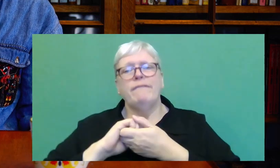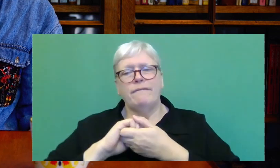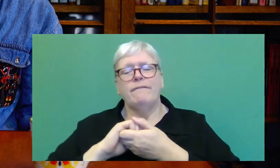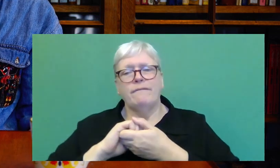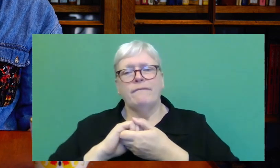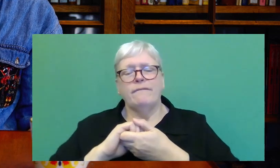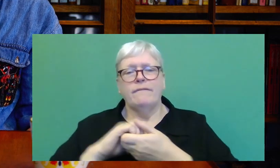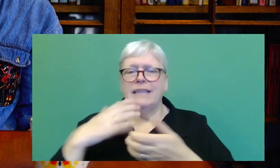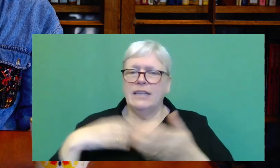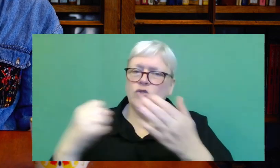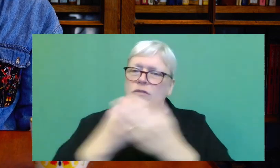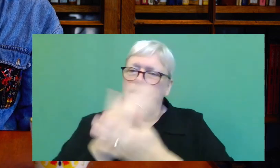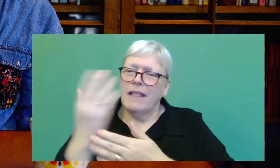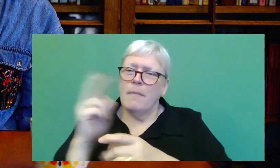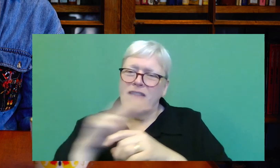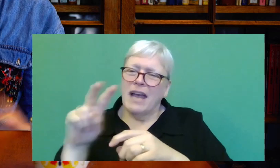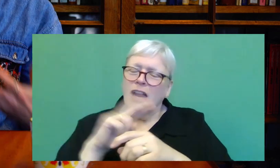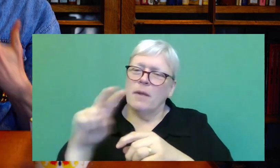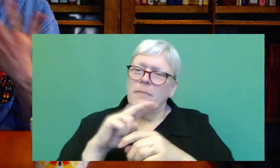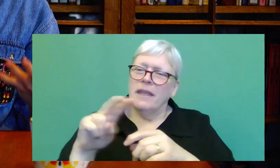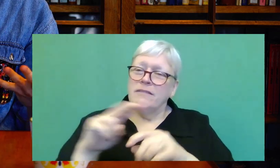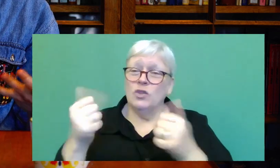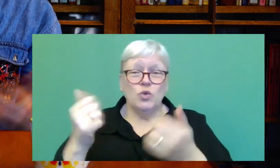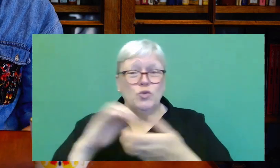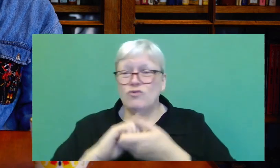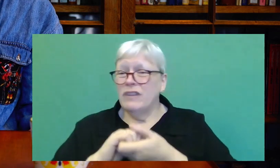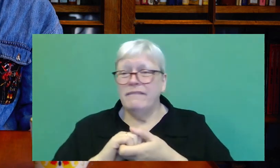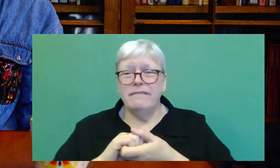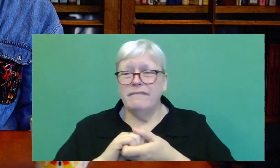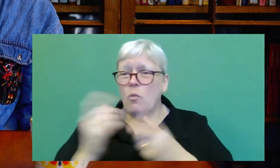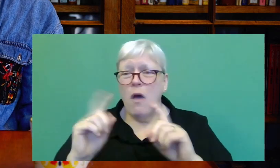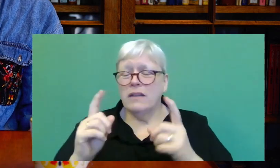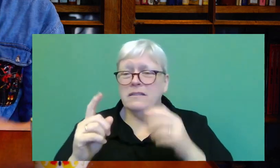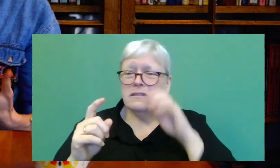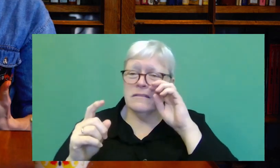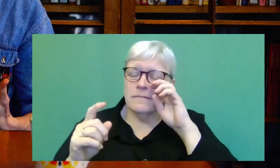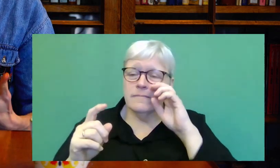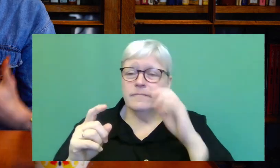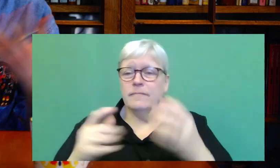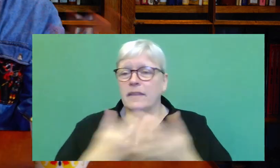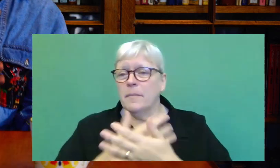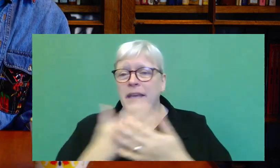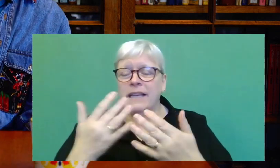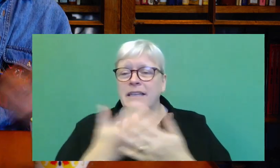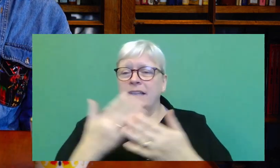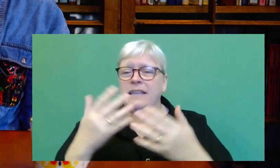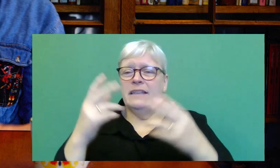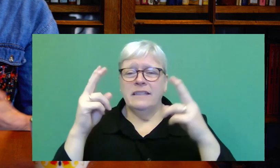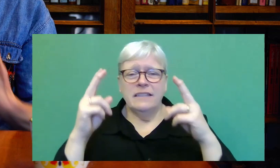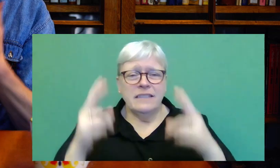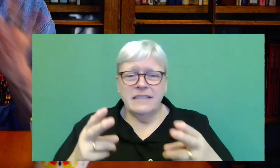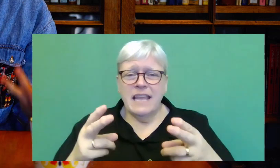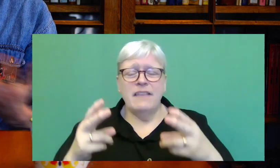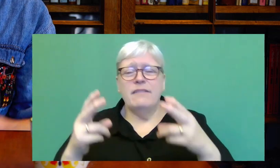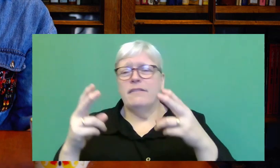vocabulary for what is a good grief at this point in time. There's a lot of deaf cafes and dying matters charities and